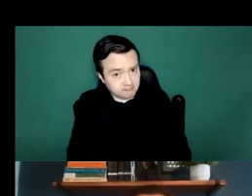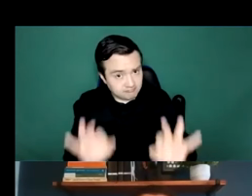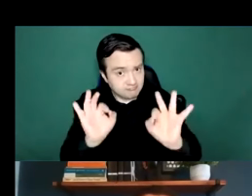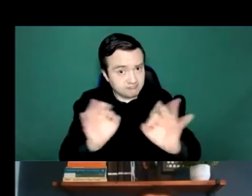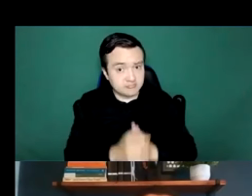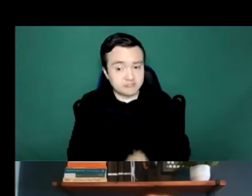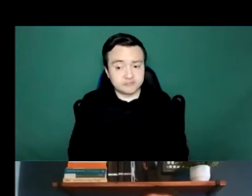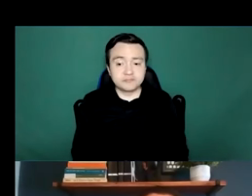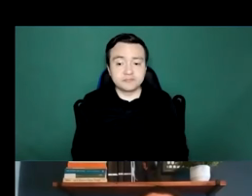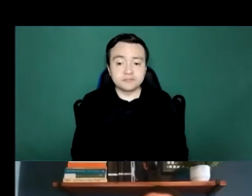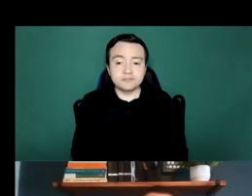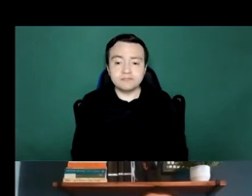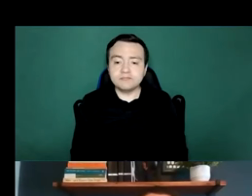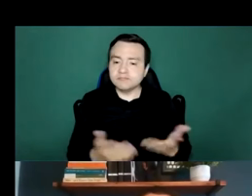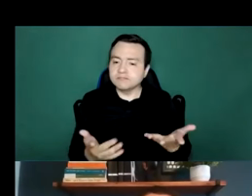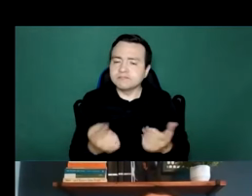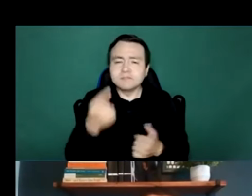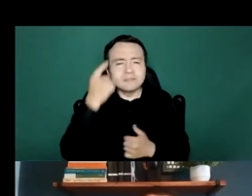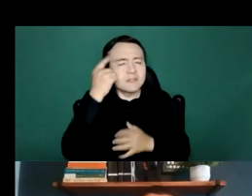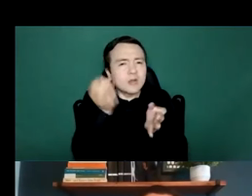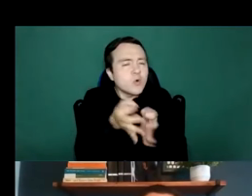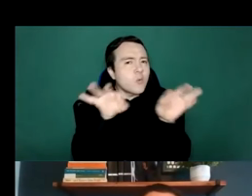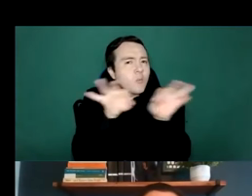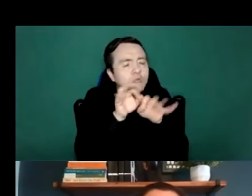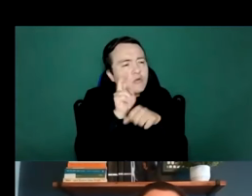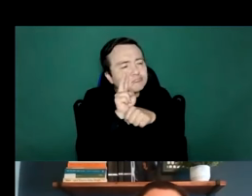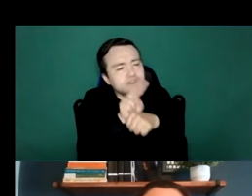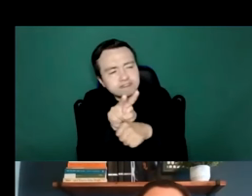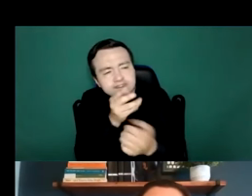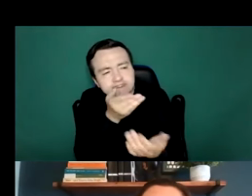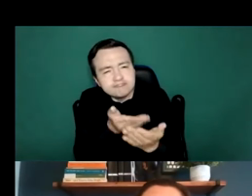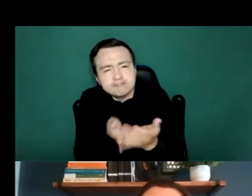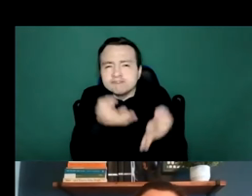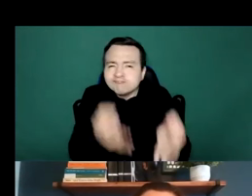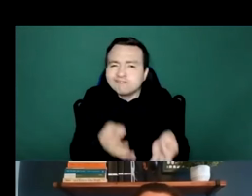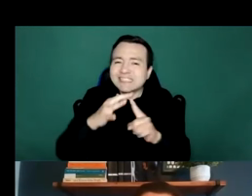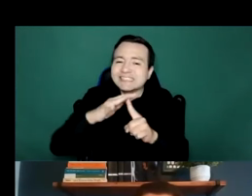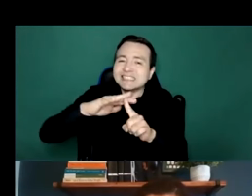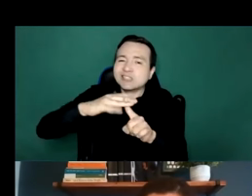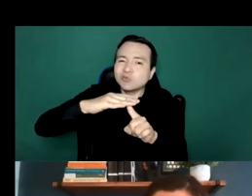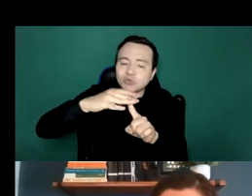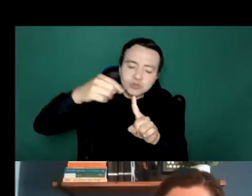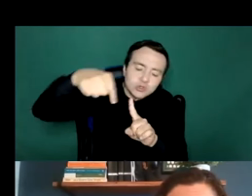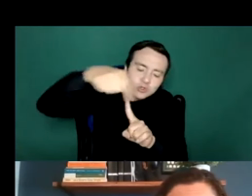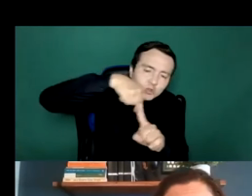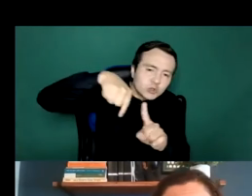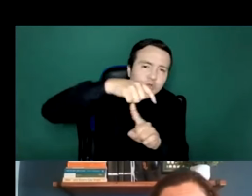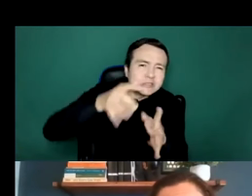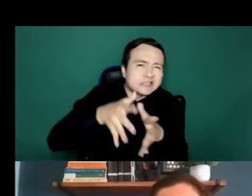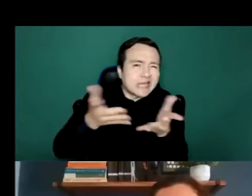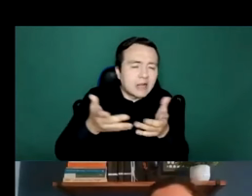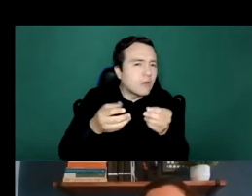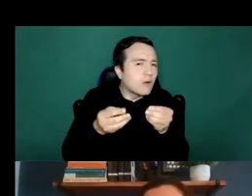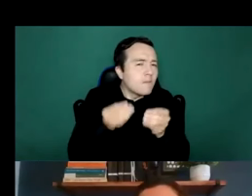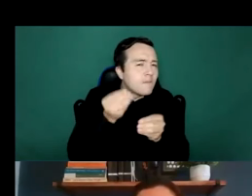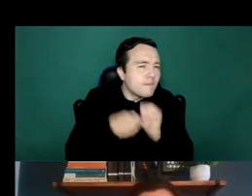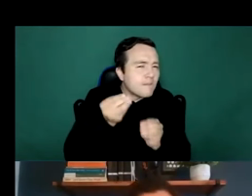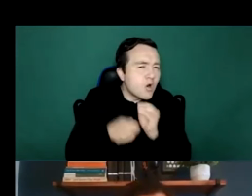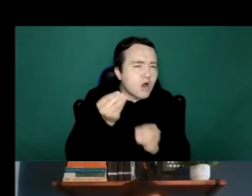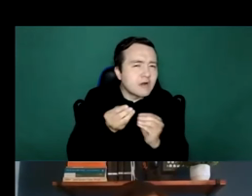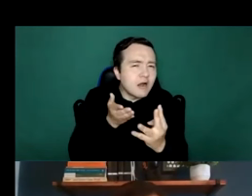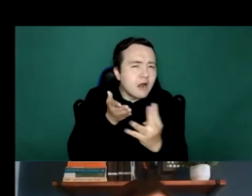continuity services. It might be important also that we consider the current situation, the degree or the size of this